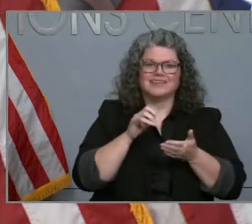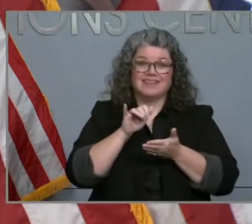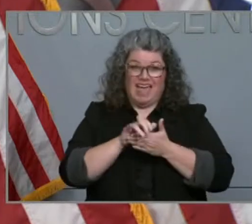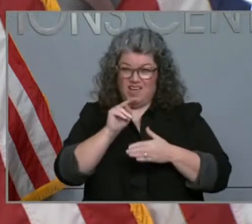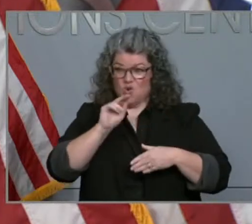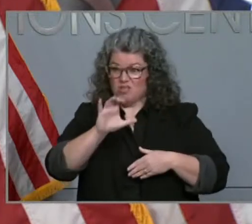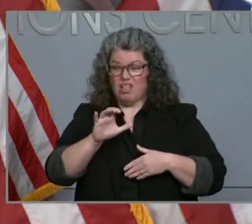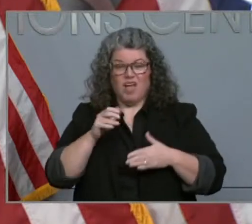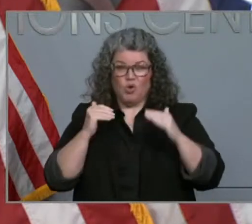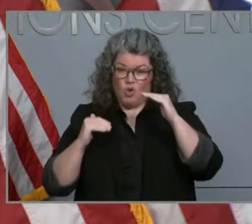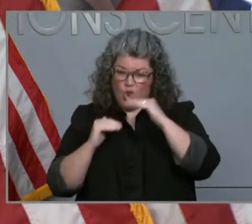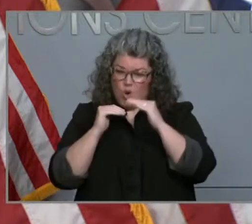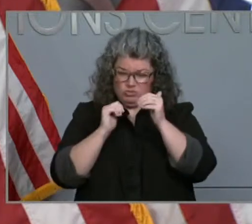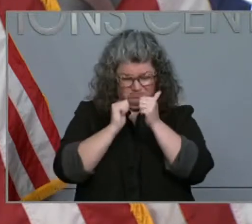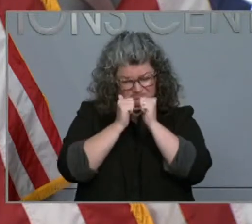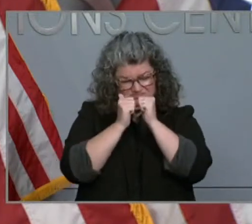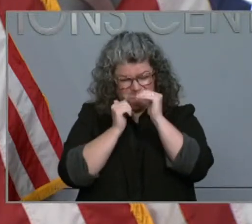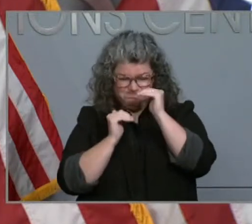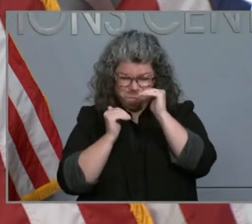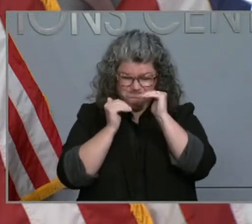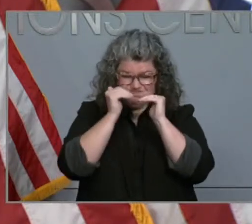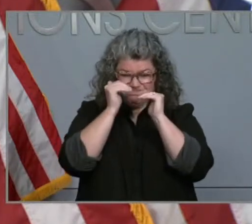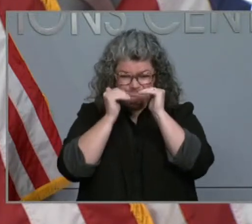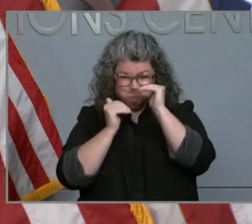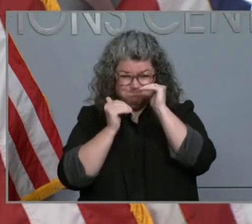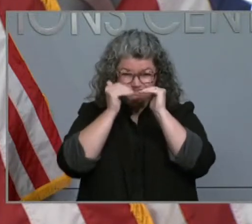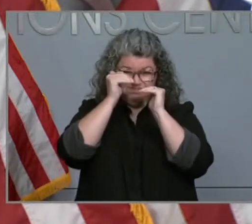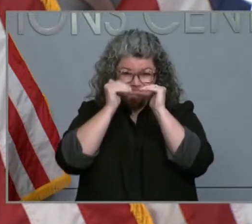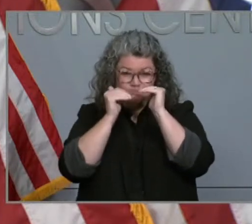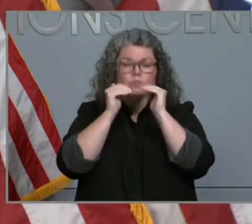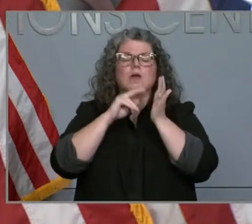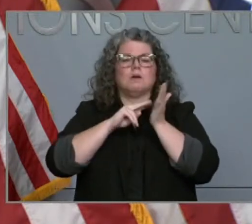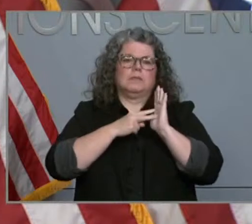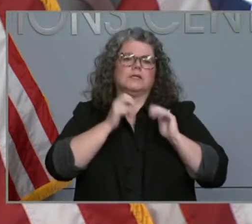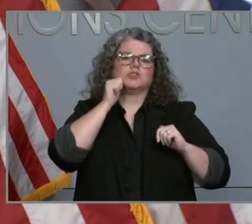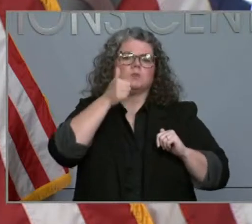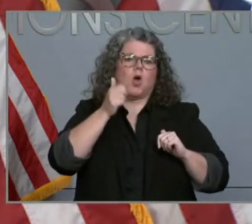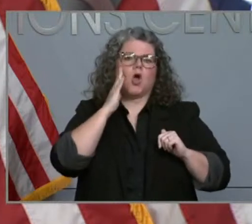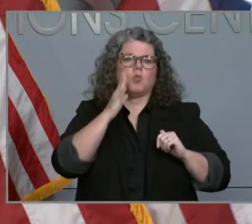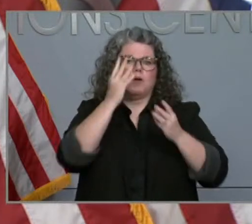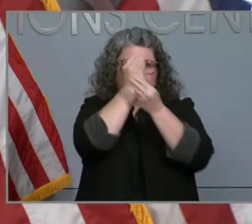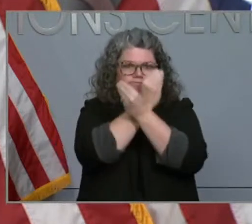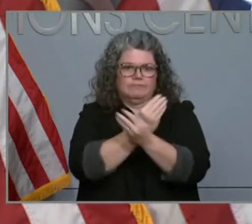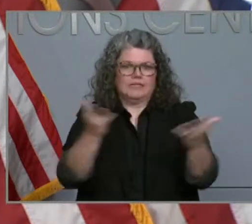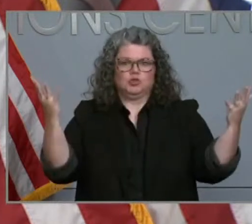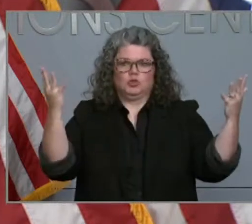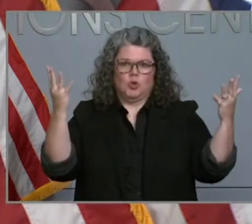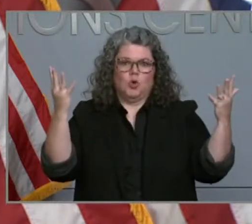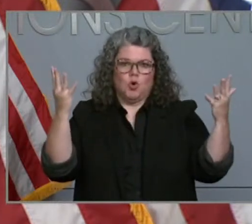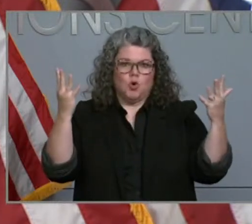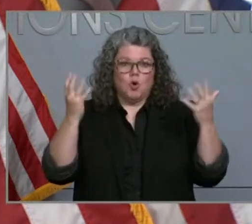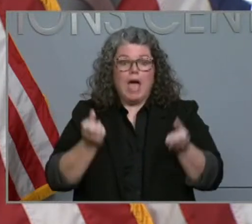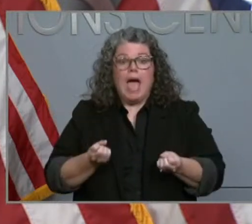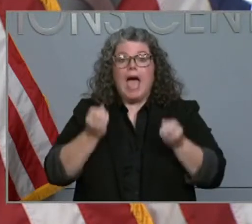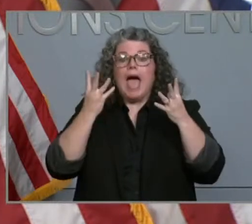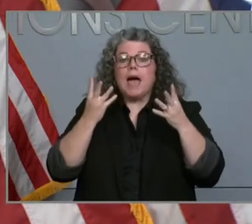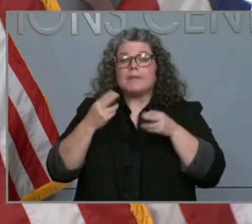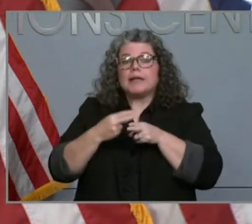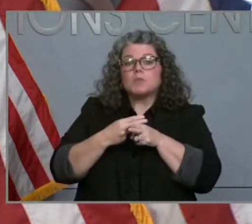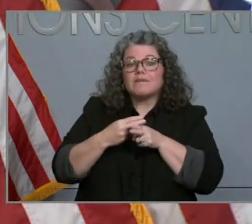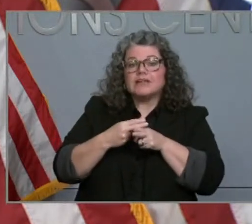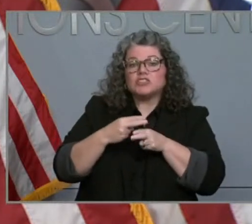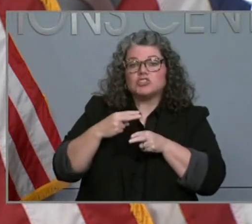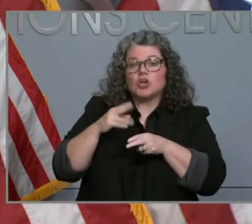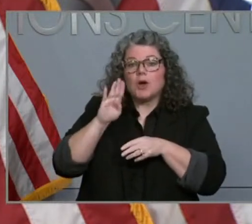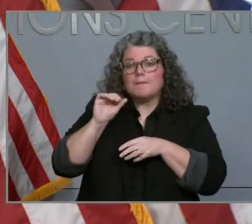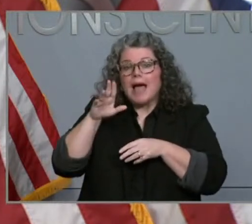some close contests. And so that's why tomorrow we'll release a report that tells everyone how many provisional